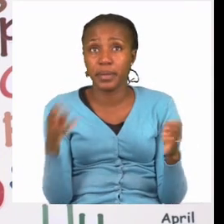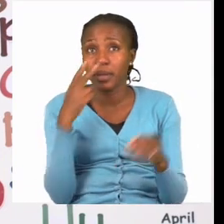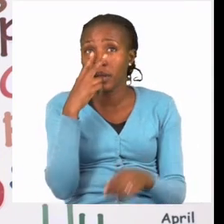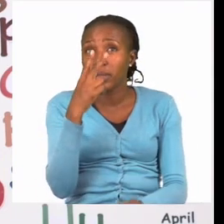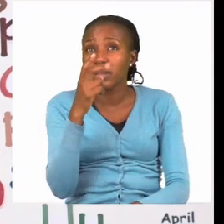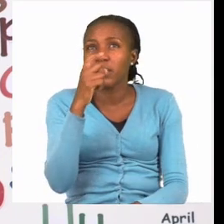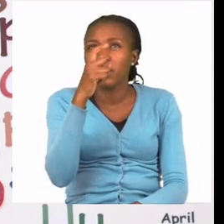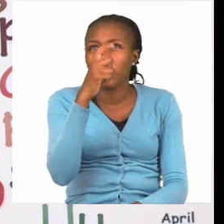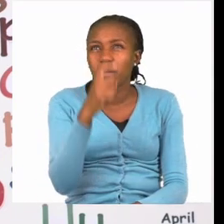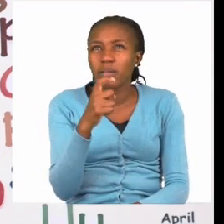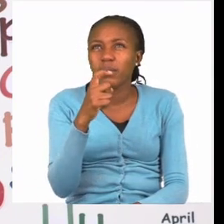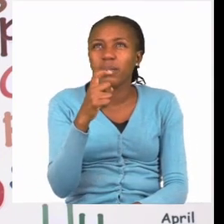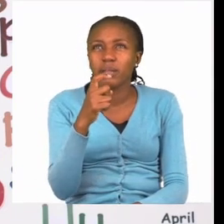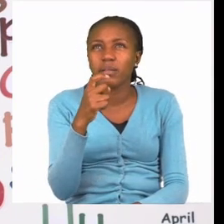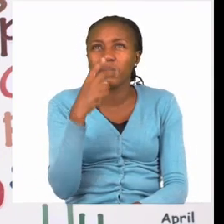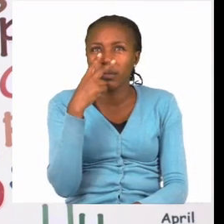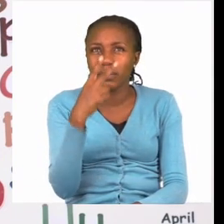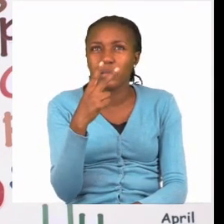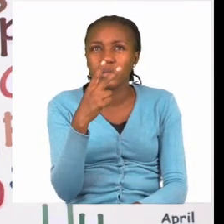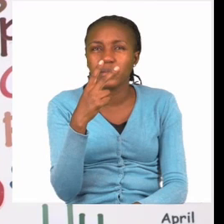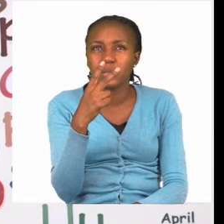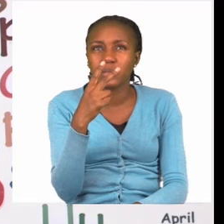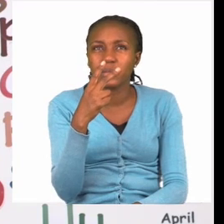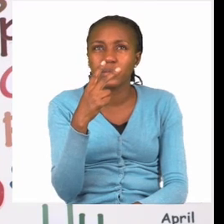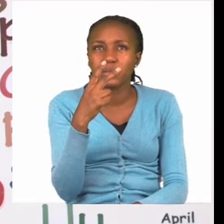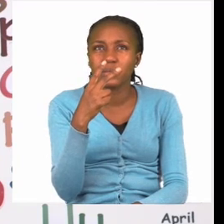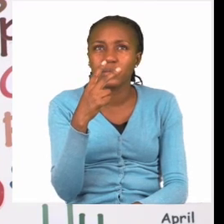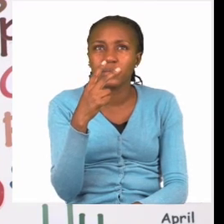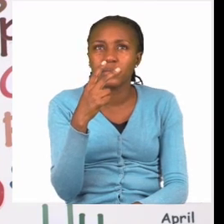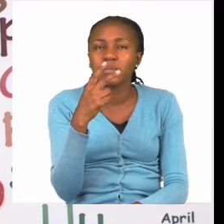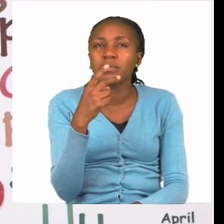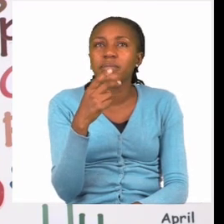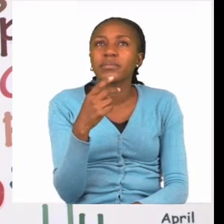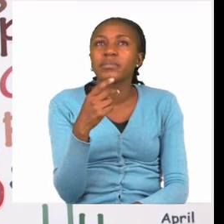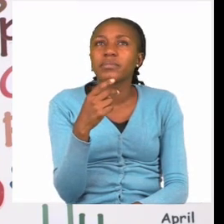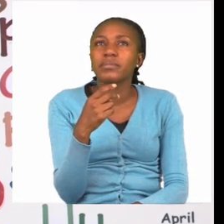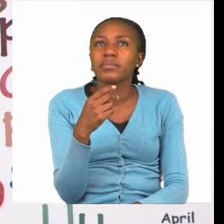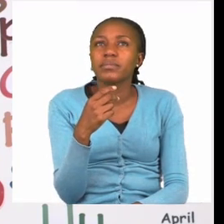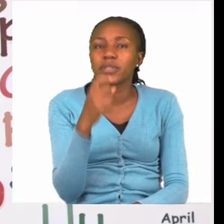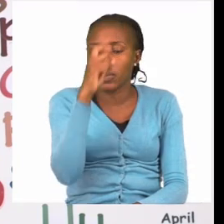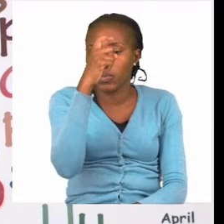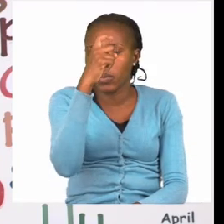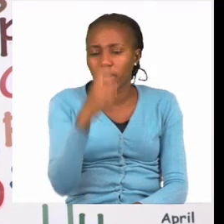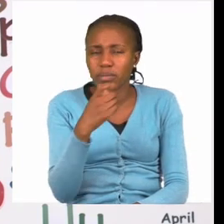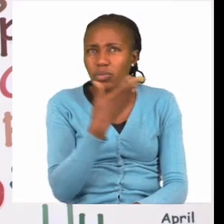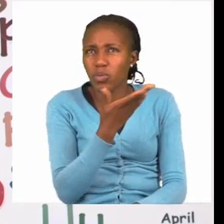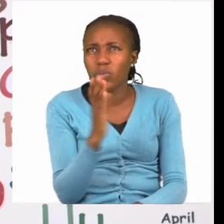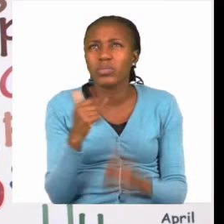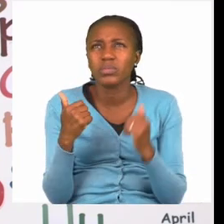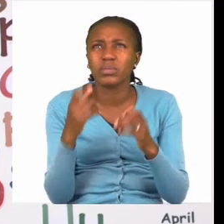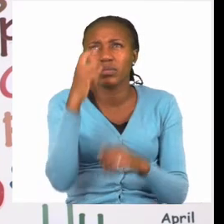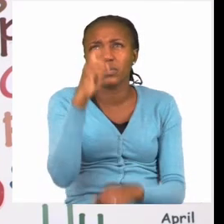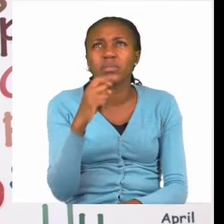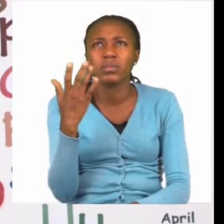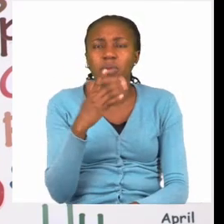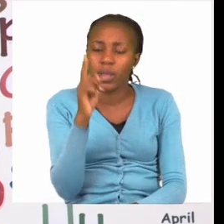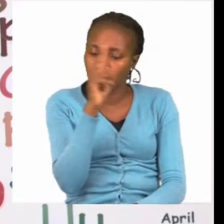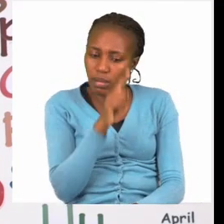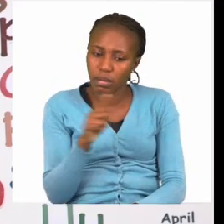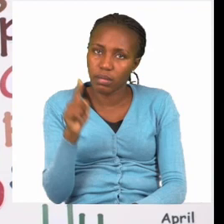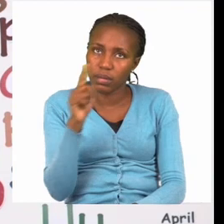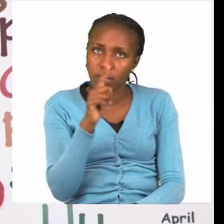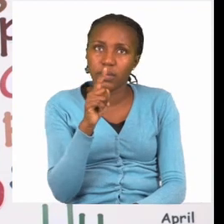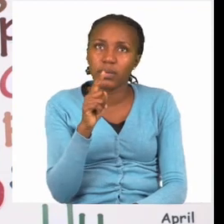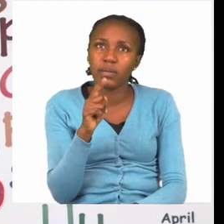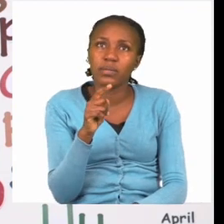word or the name, in this case, Xavier, starts with an X. The word